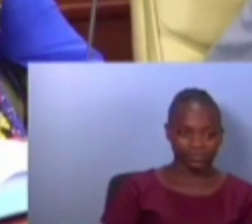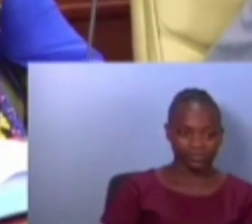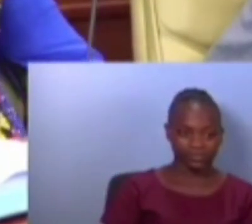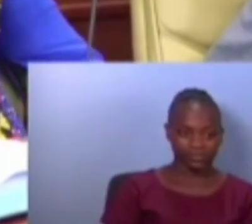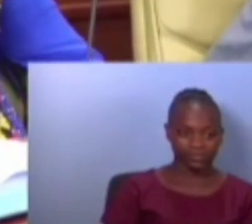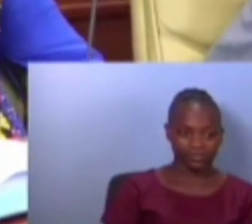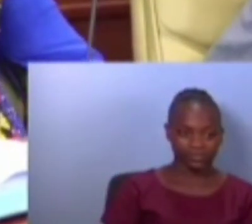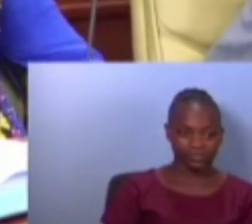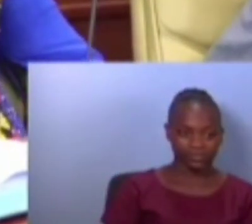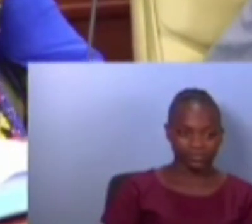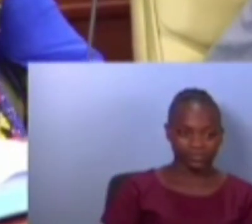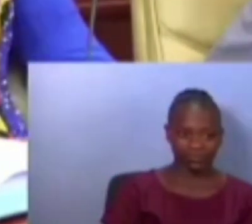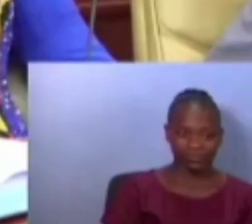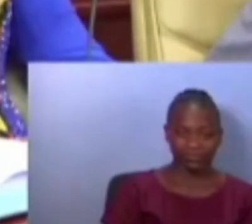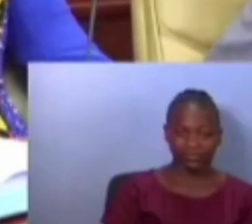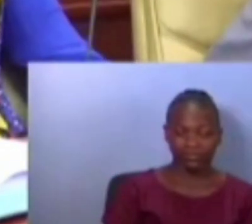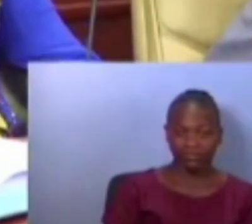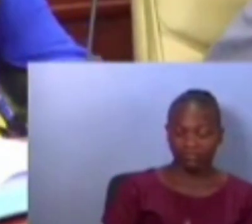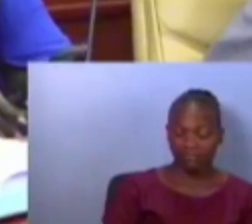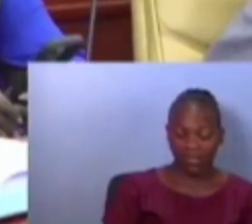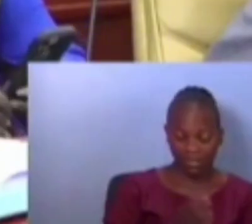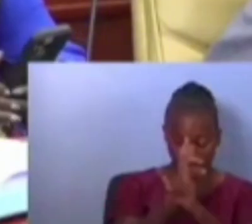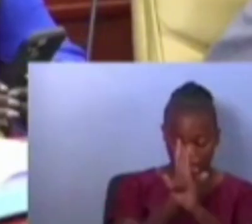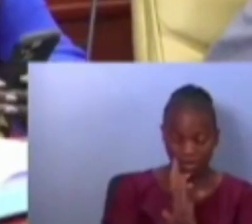it is my distinct honor